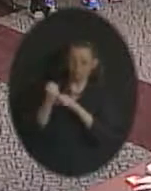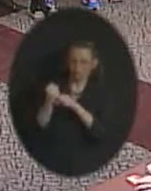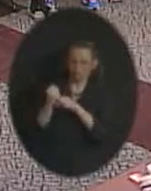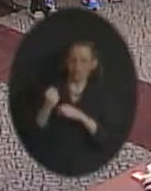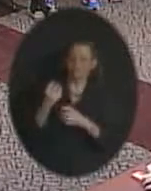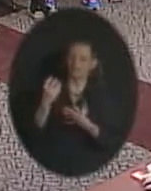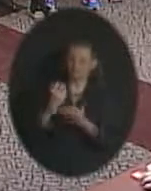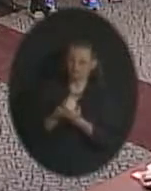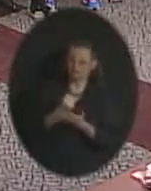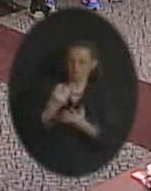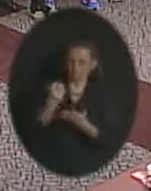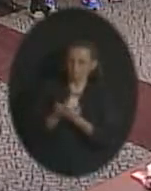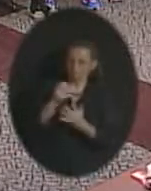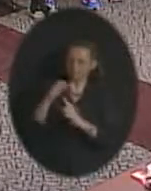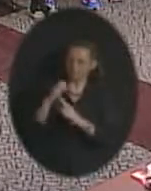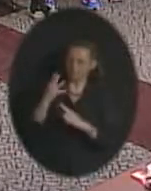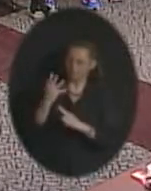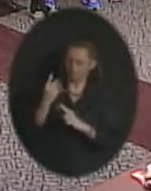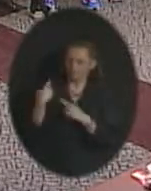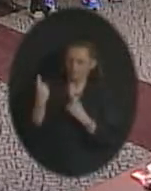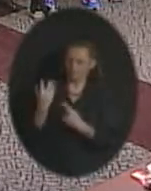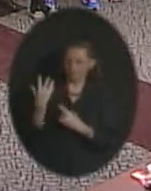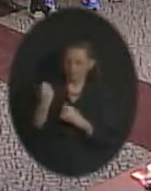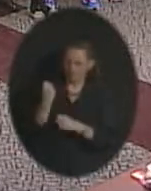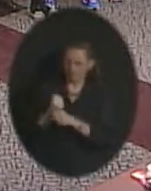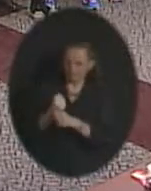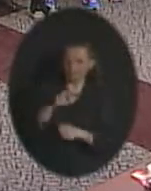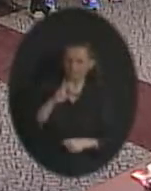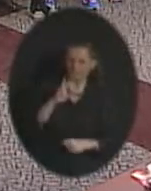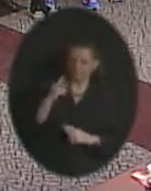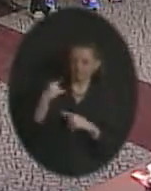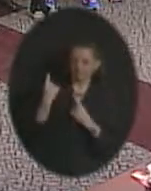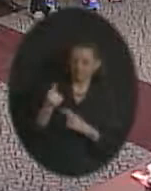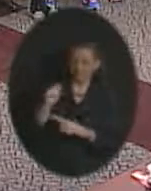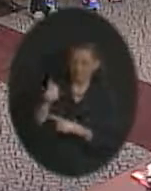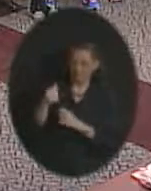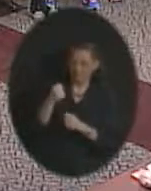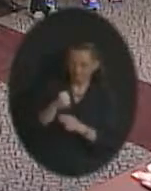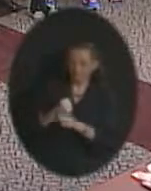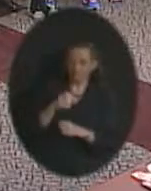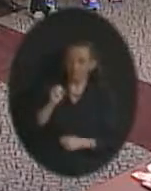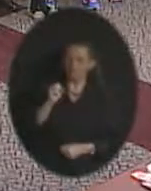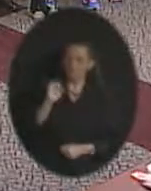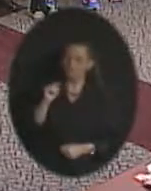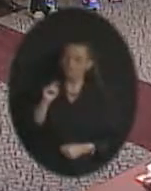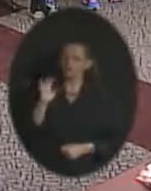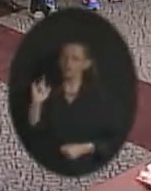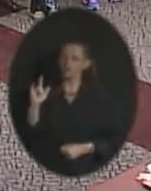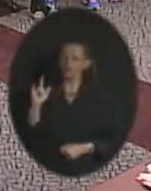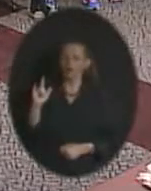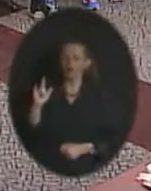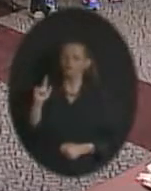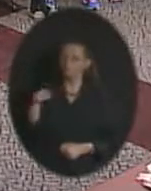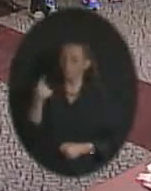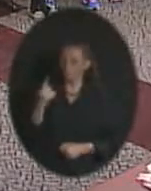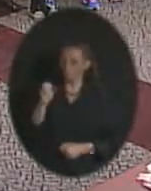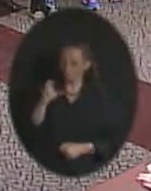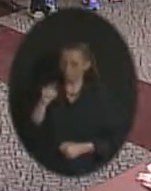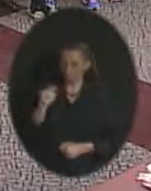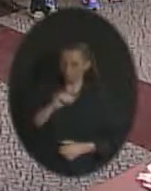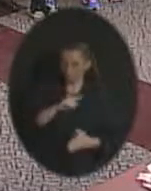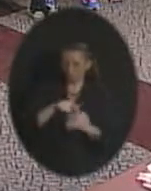the last 10 years. Additionally, softball is the only sport that all 4 high schools have won a state championship.